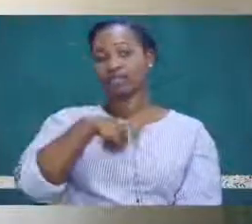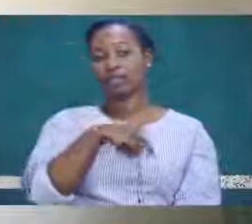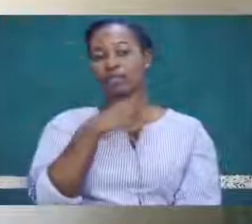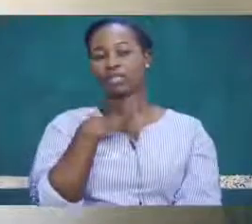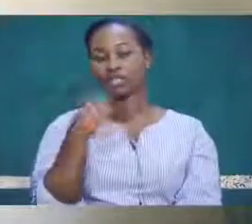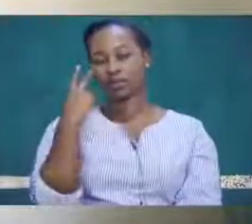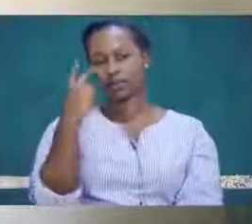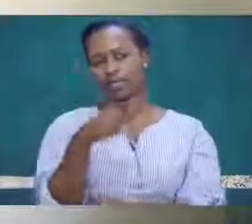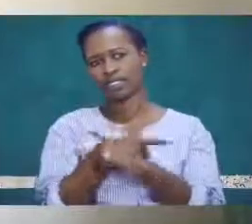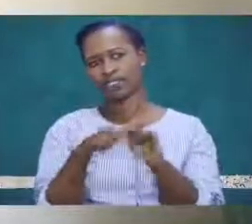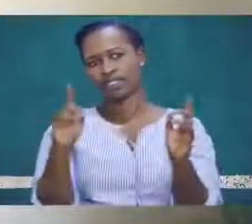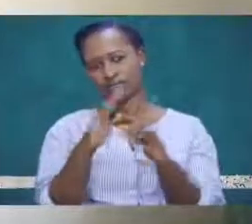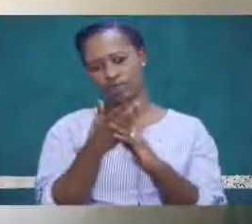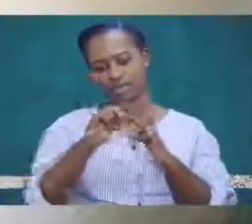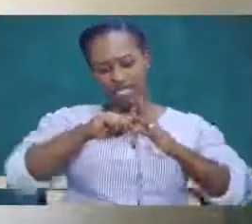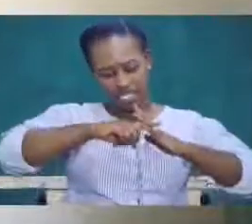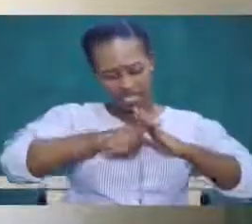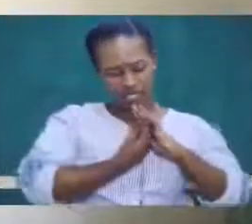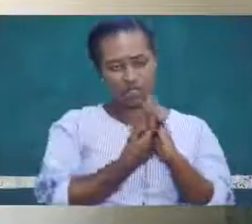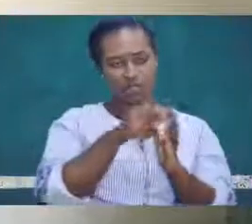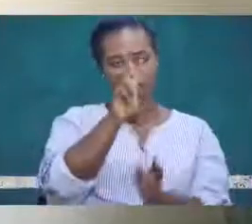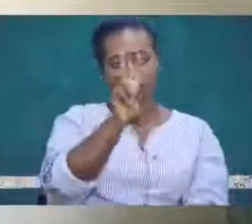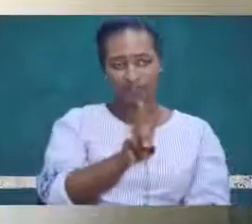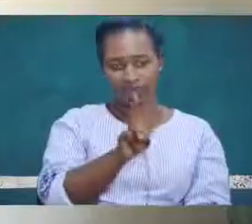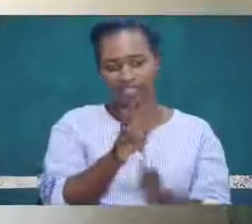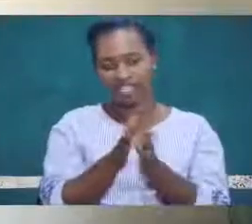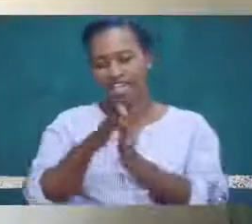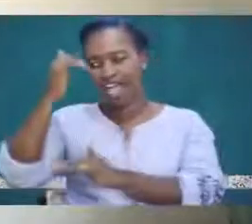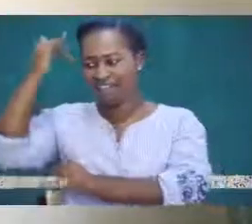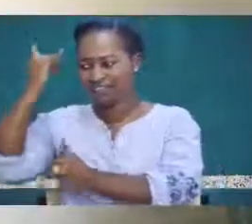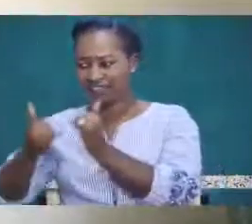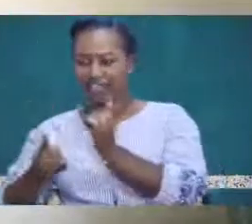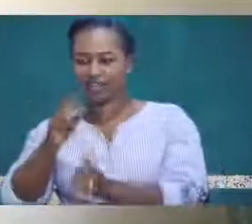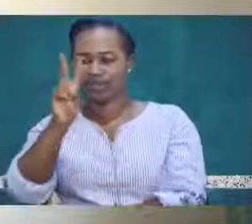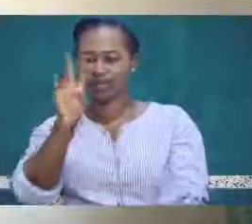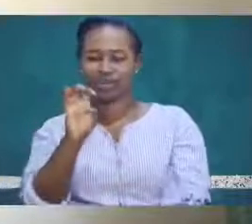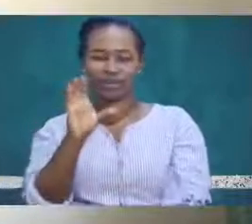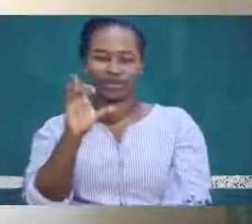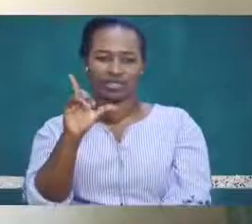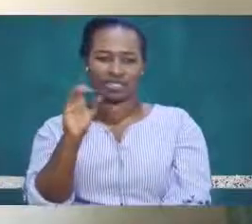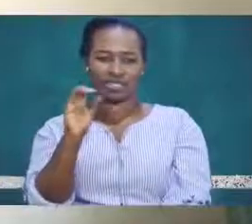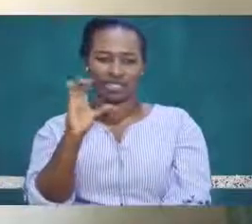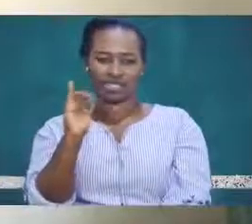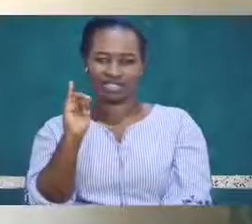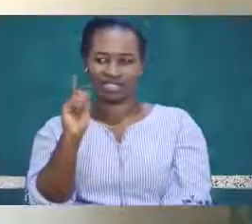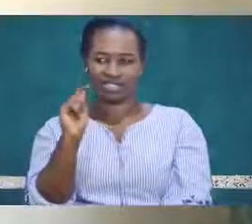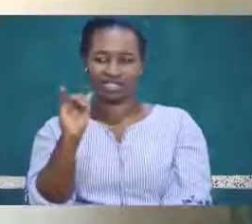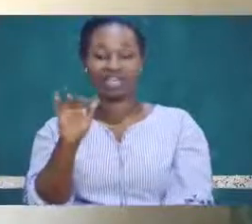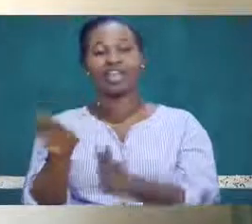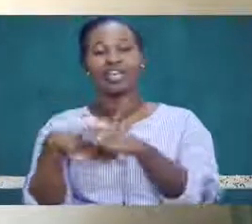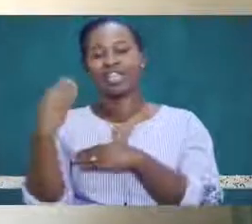the difference between initial velocity and final velocity. And also, we shall also look